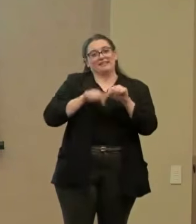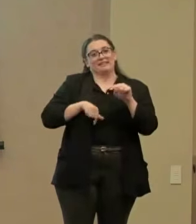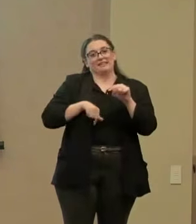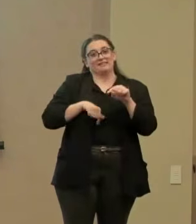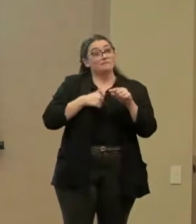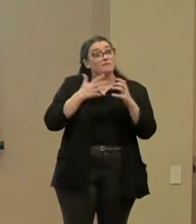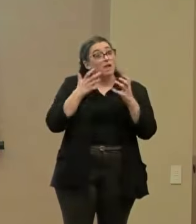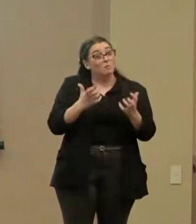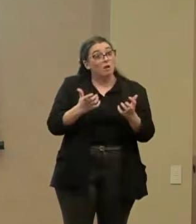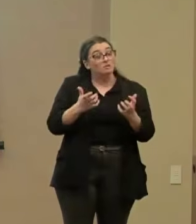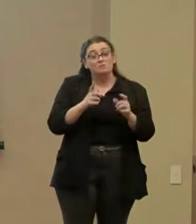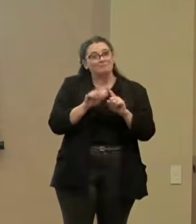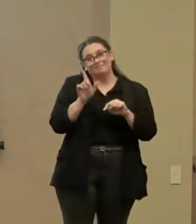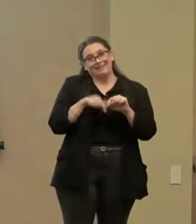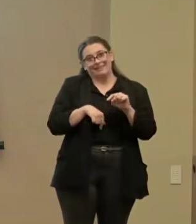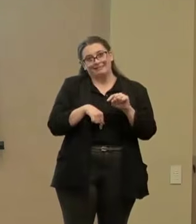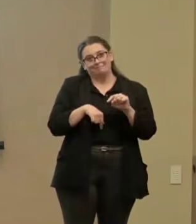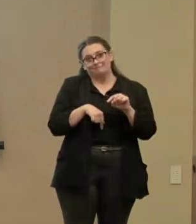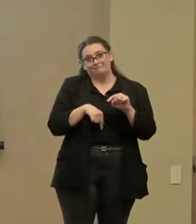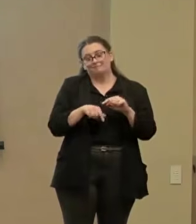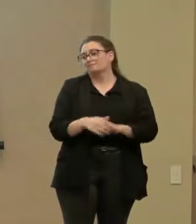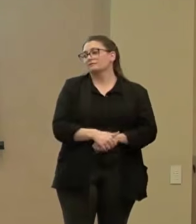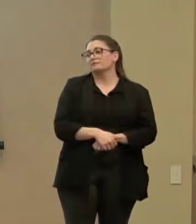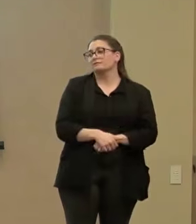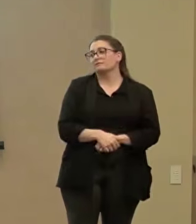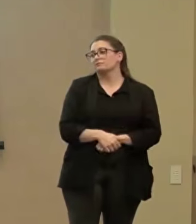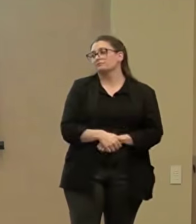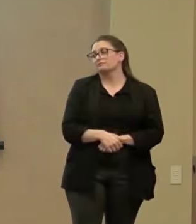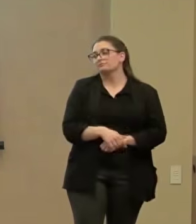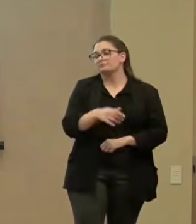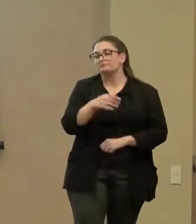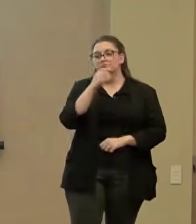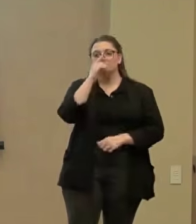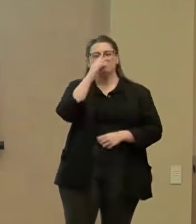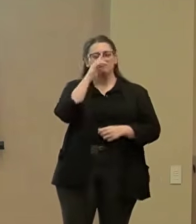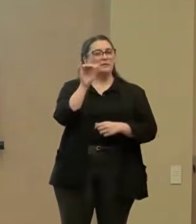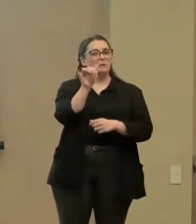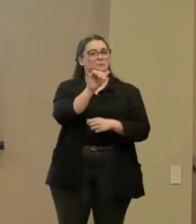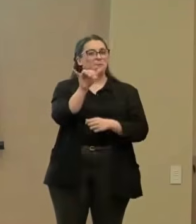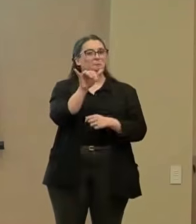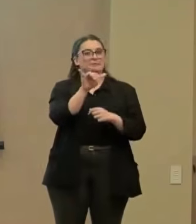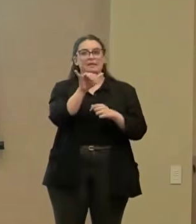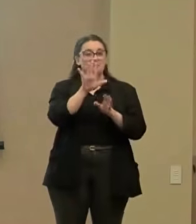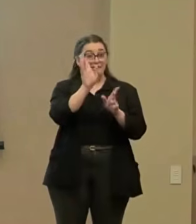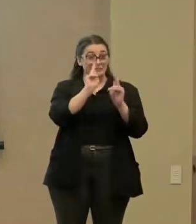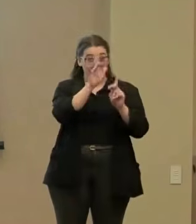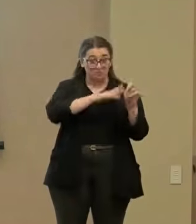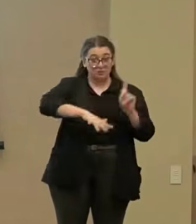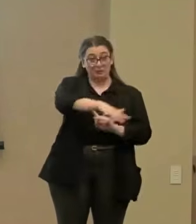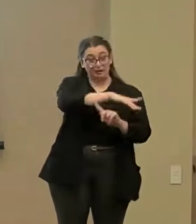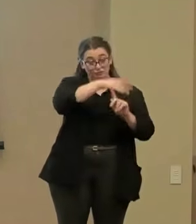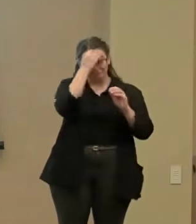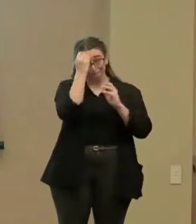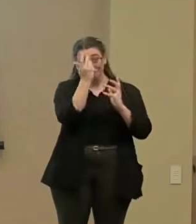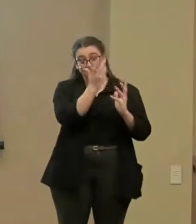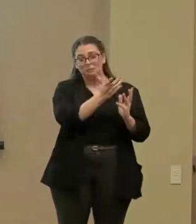I want to, but I can't. So I think also letting the people around you, whether it's family or coworkers, also